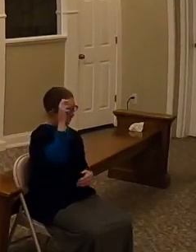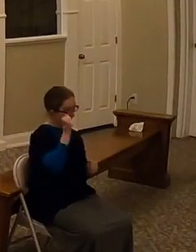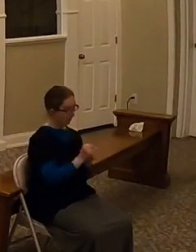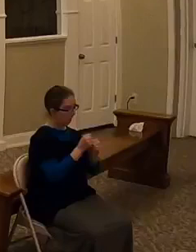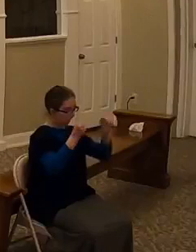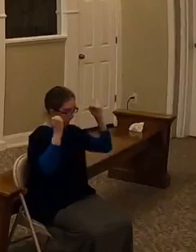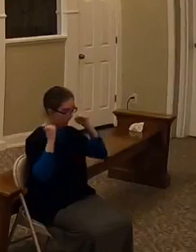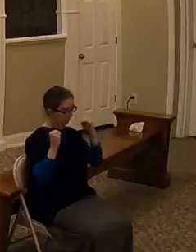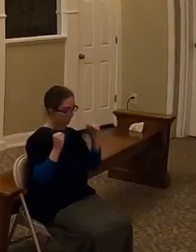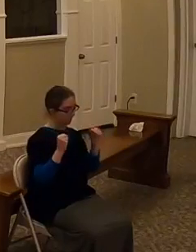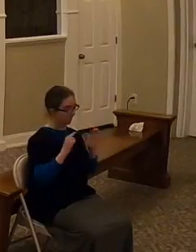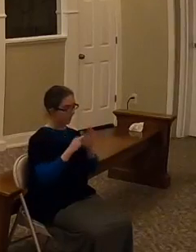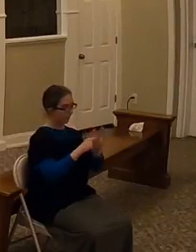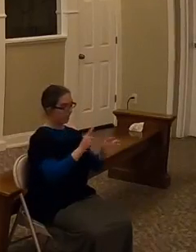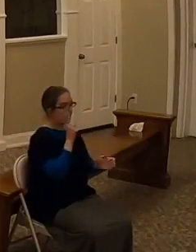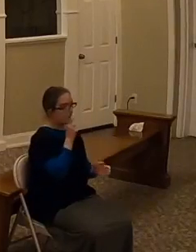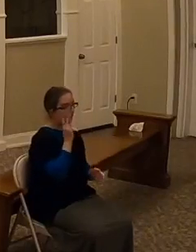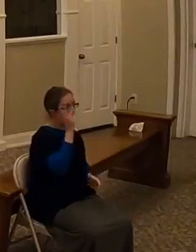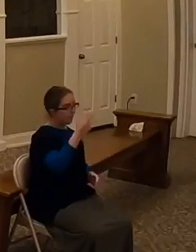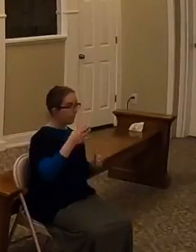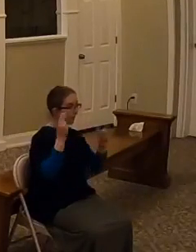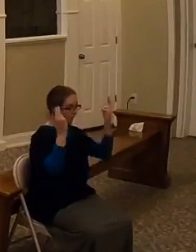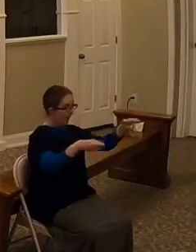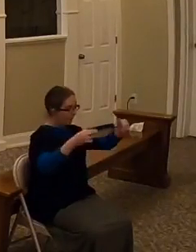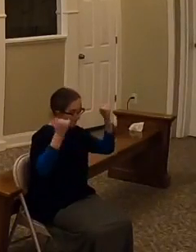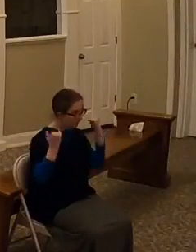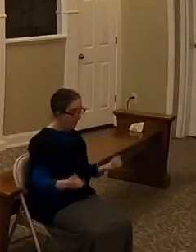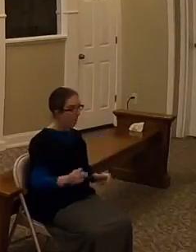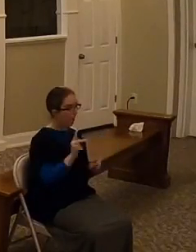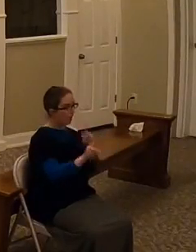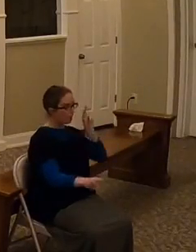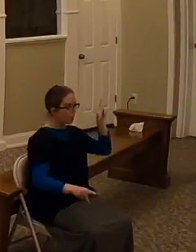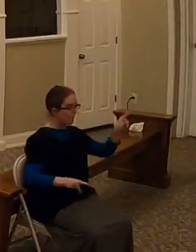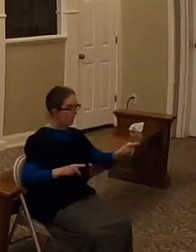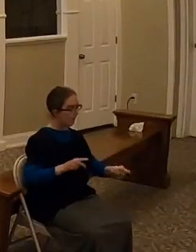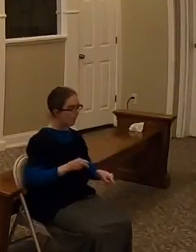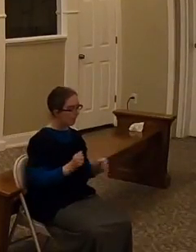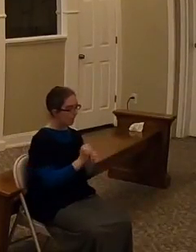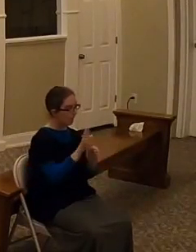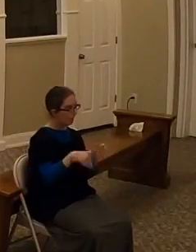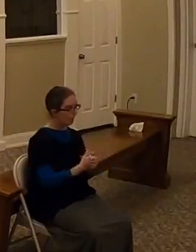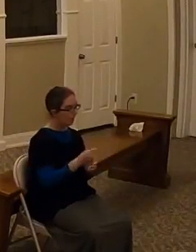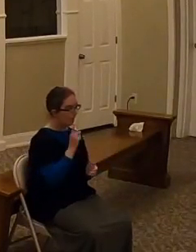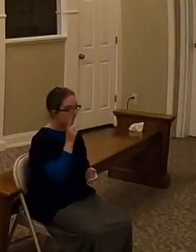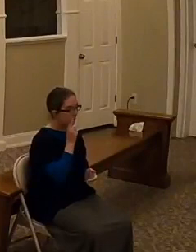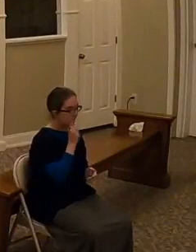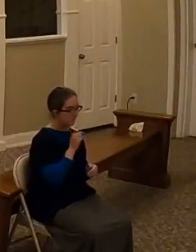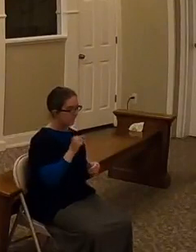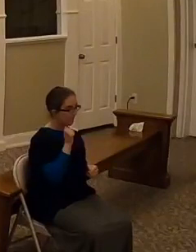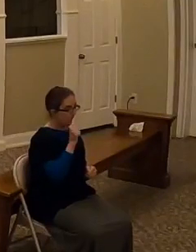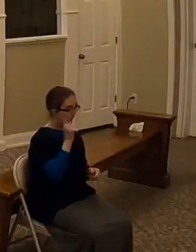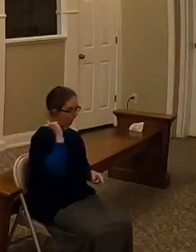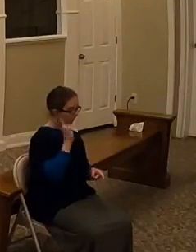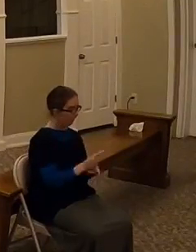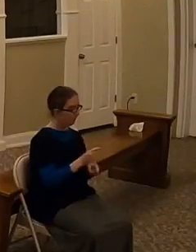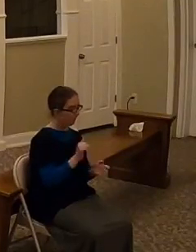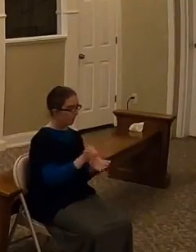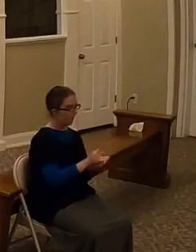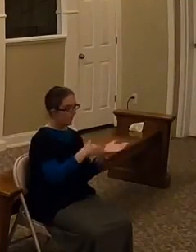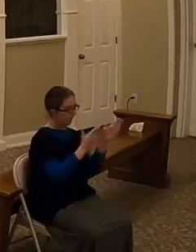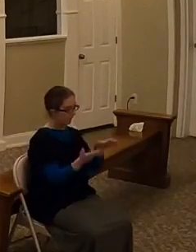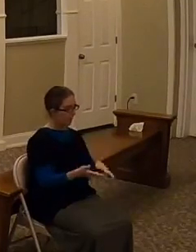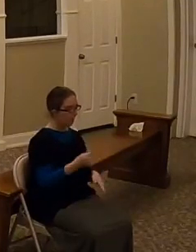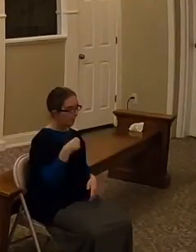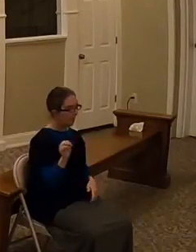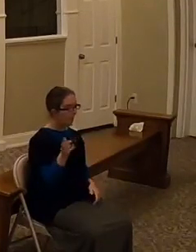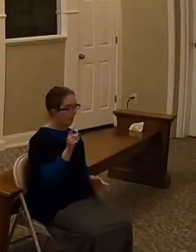with all power and lying, signs and lying wonders. That's happening now, folks. And with all deceivableness of unrighteousness in them that perish,